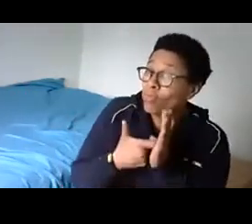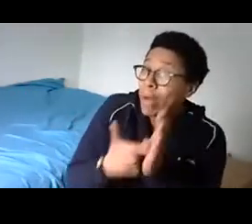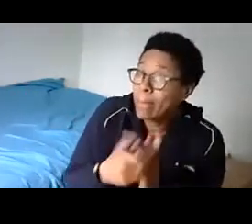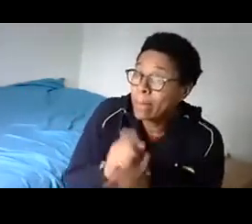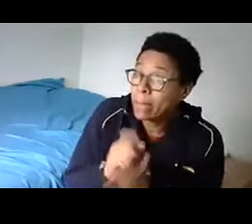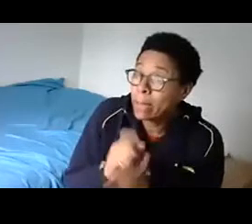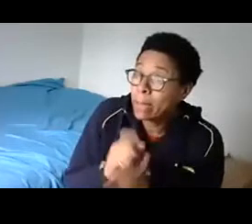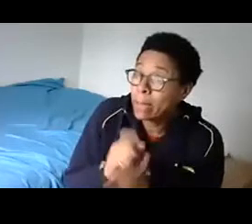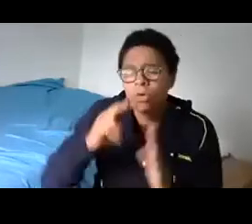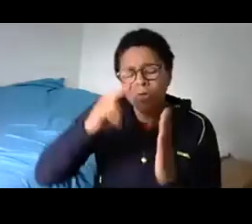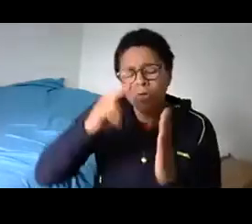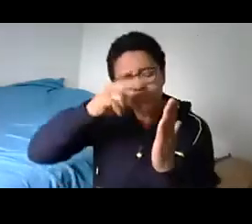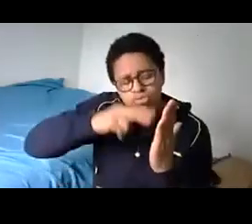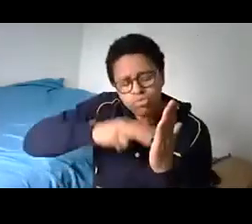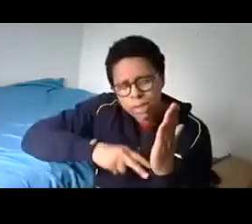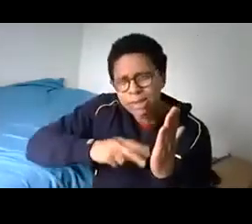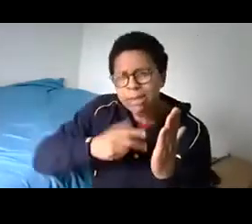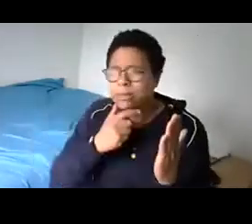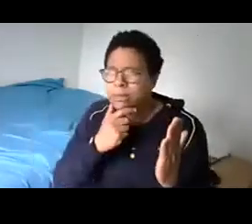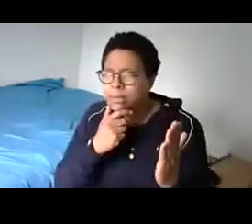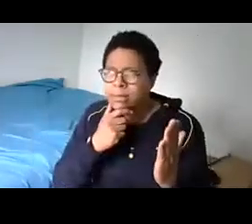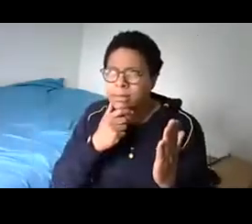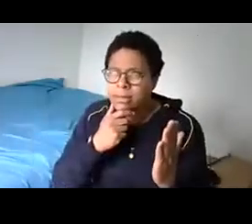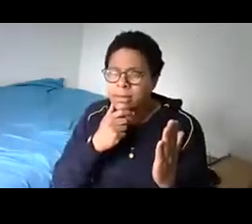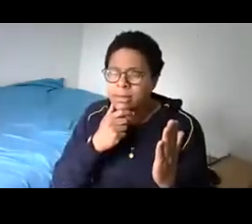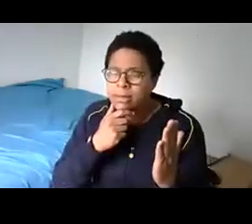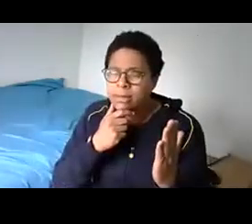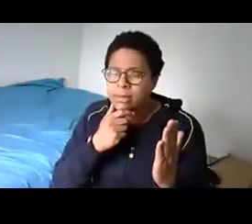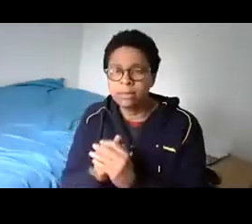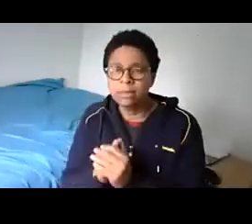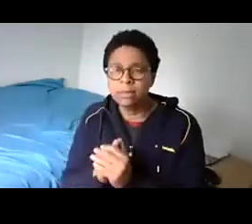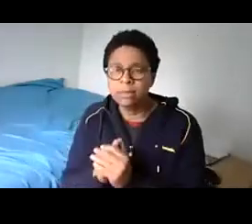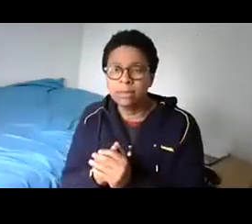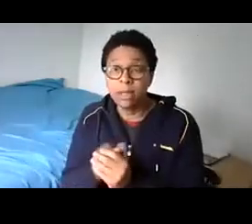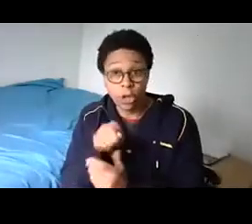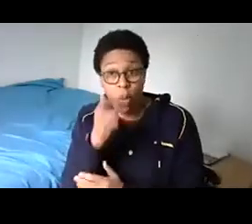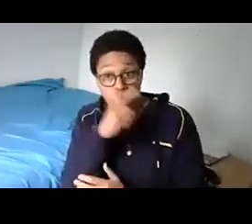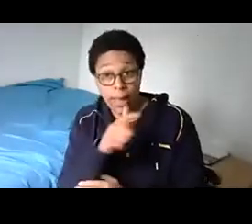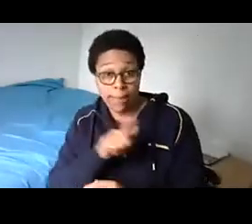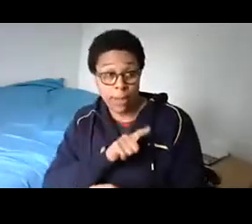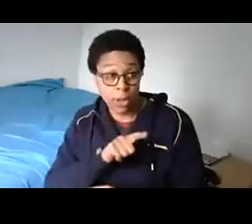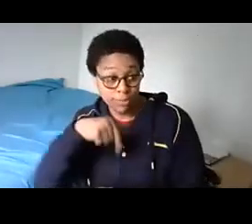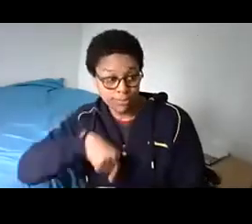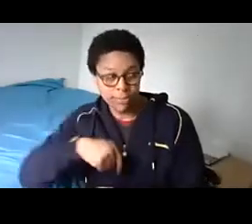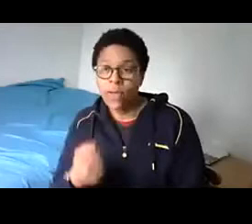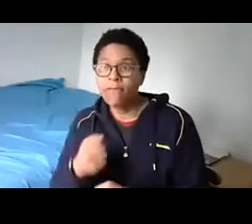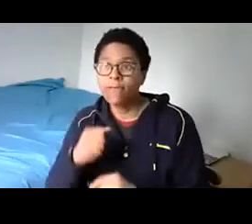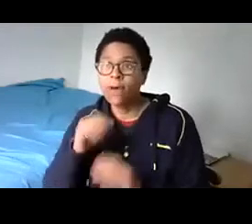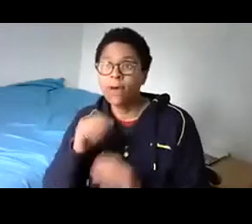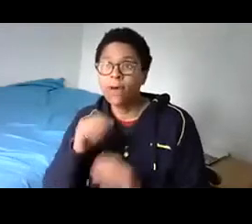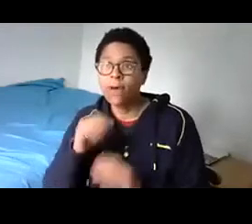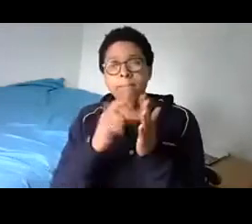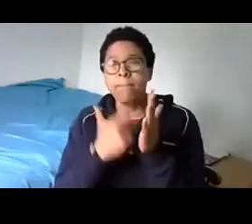find, or obviously you're lucky because you have Merton Sill, and Merton Sill has